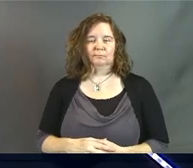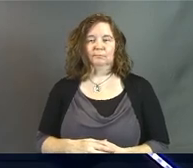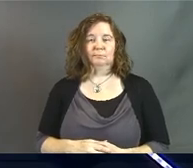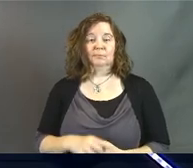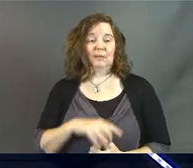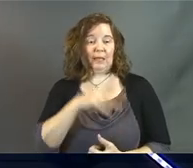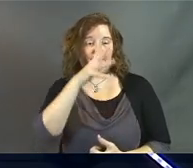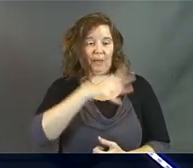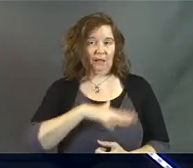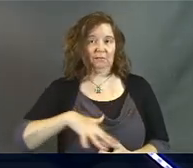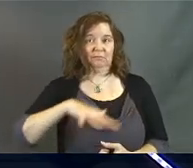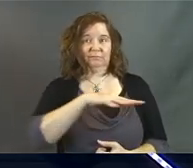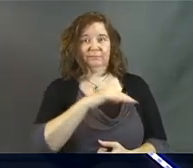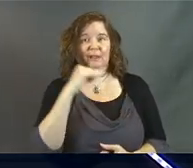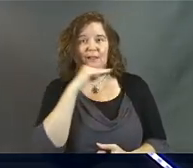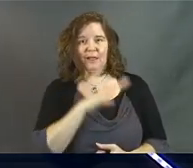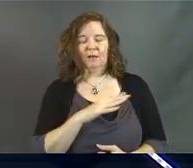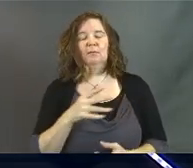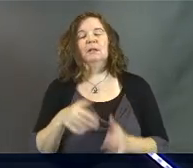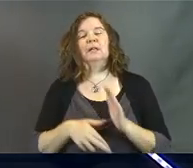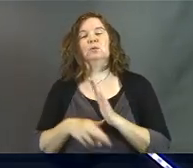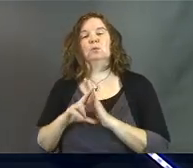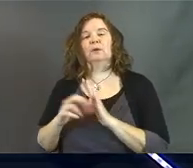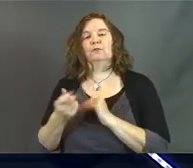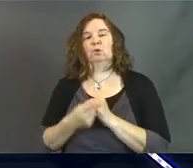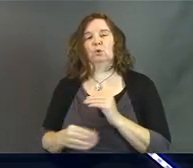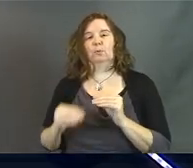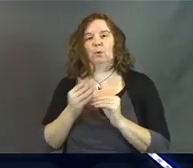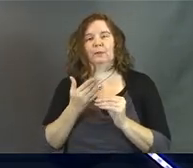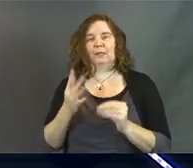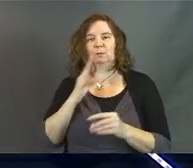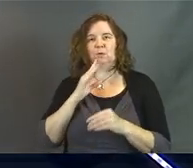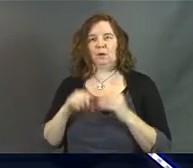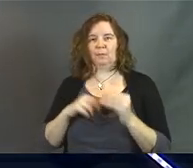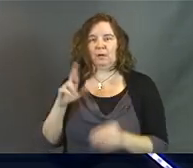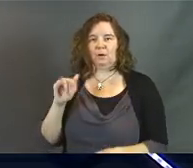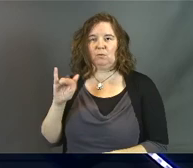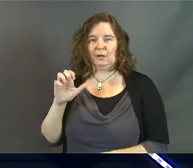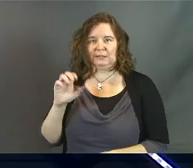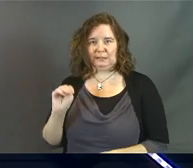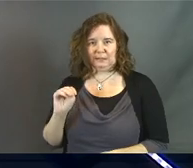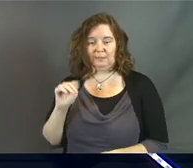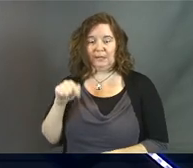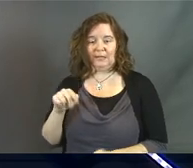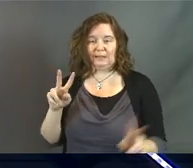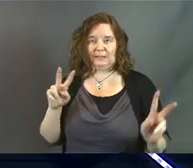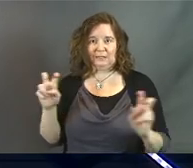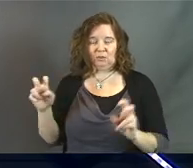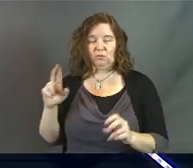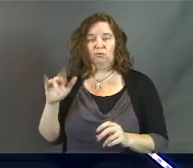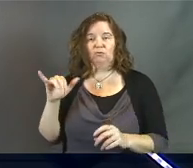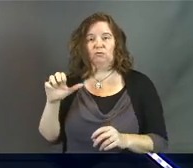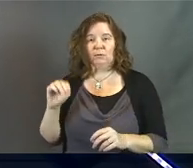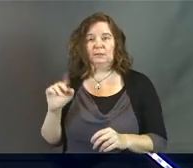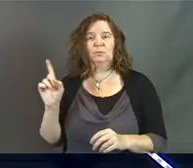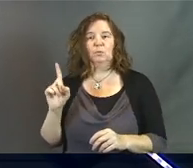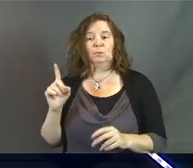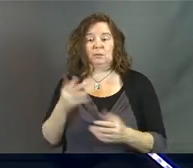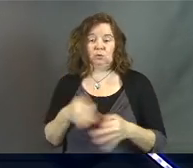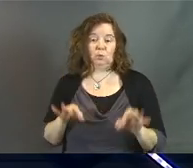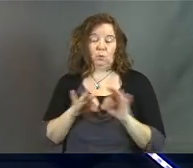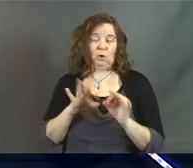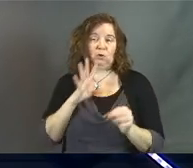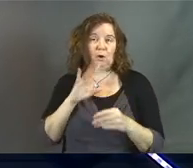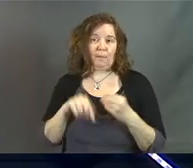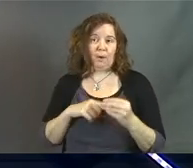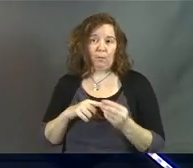and every man a liar. Let's review a few more things. We've been talking about racism in this series, and racism is worth talking